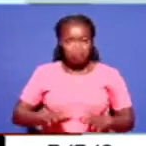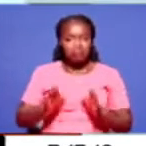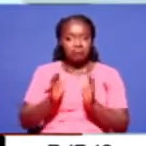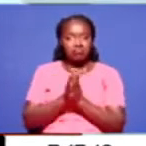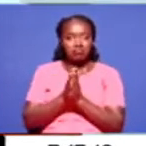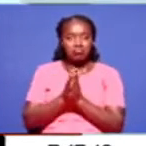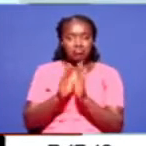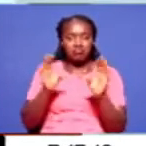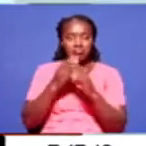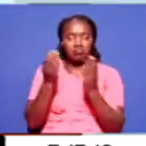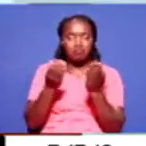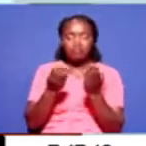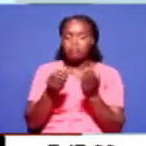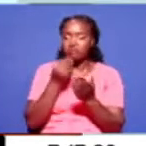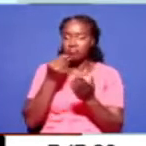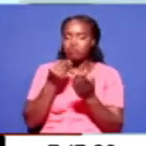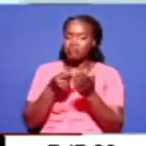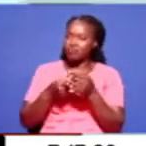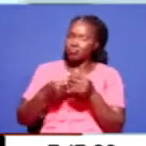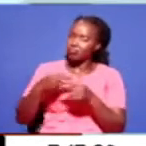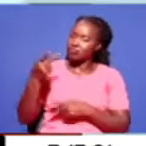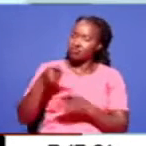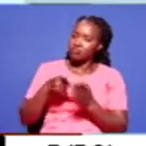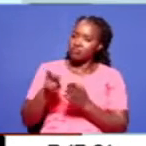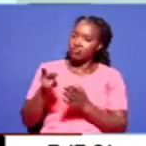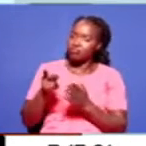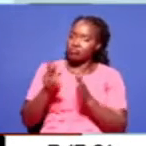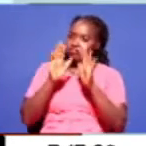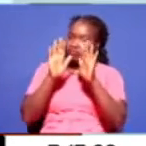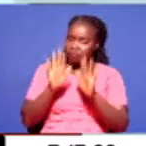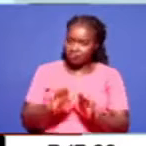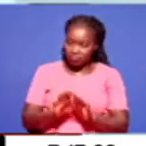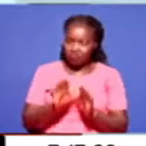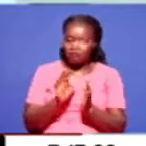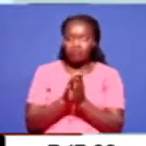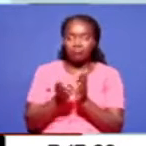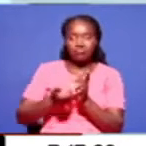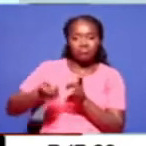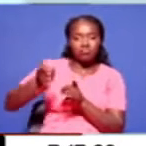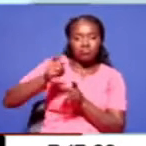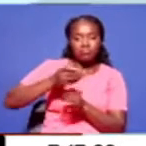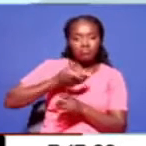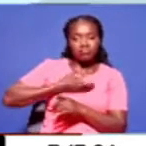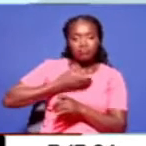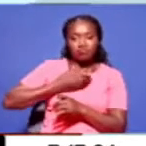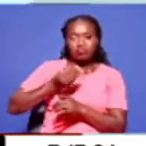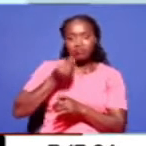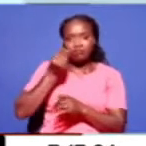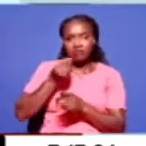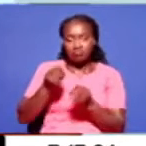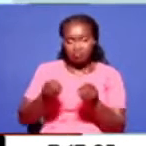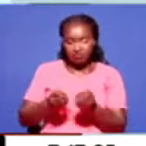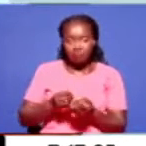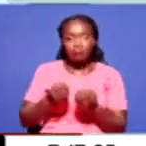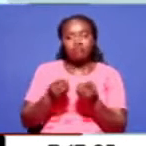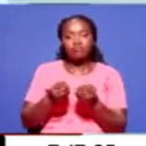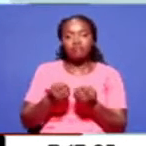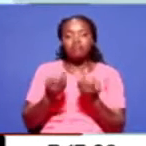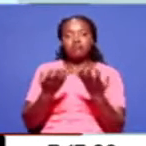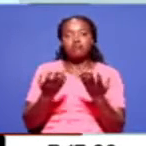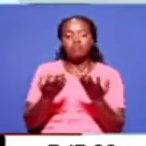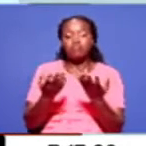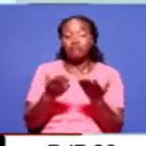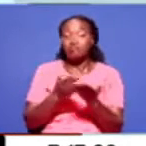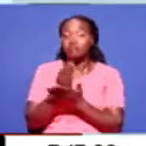inflation, it has become paramount that we increase our own food productivity through